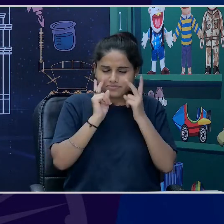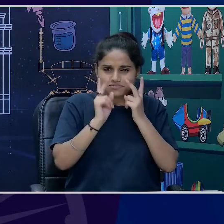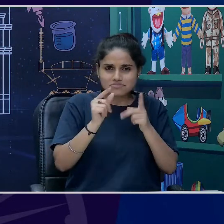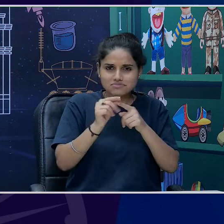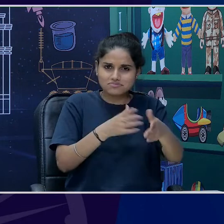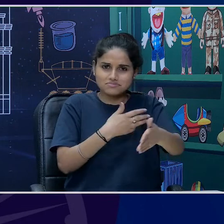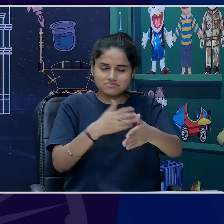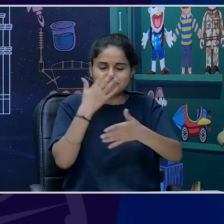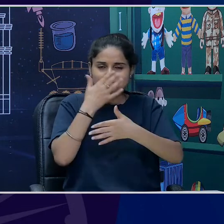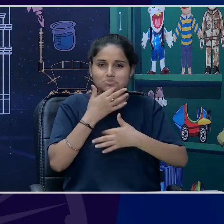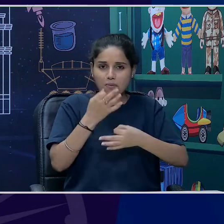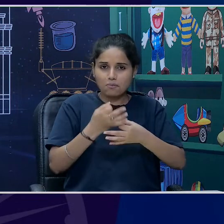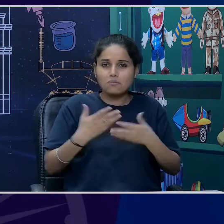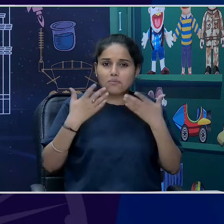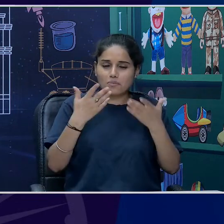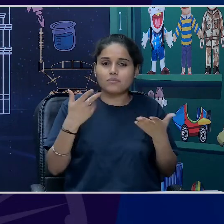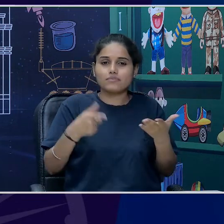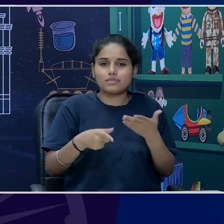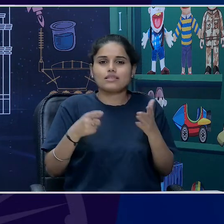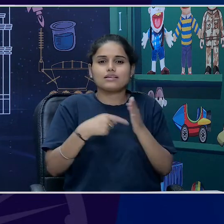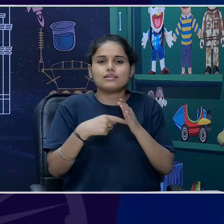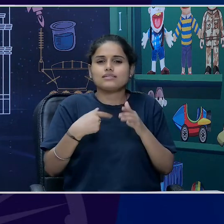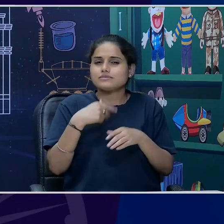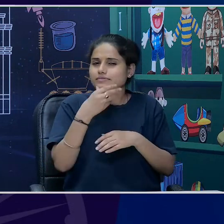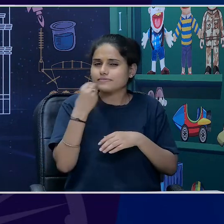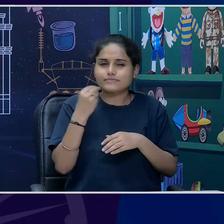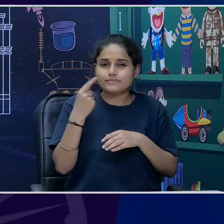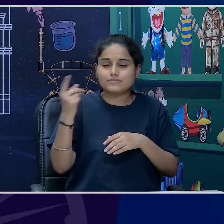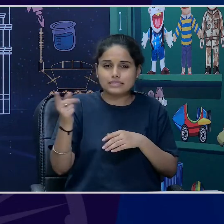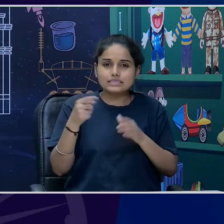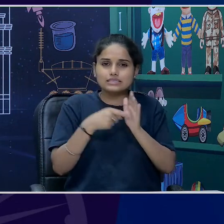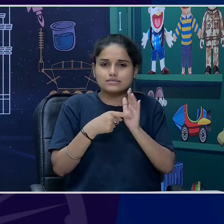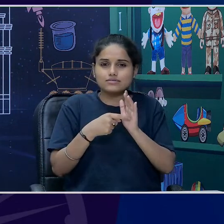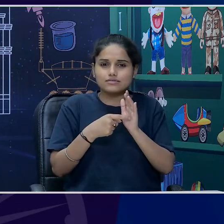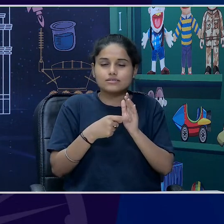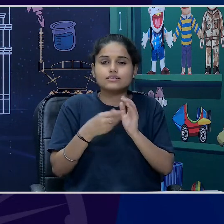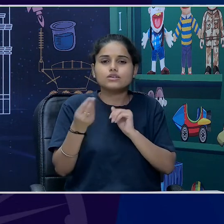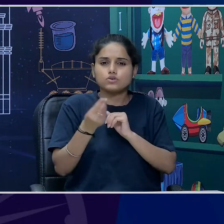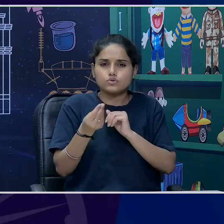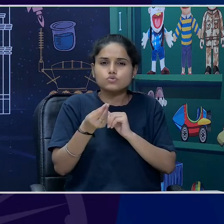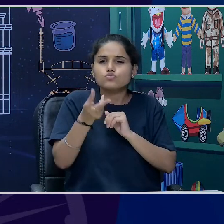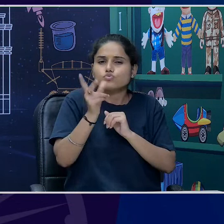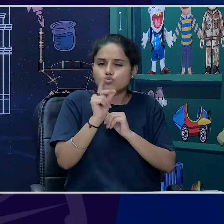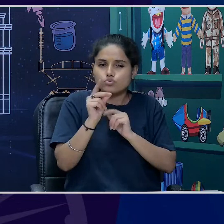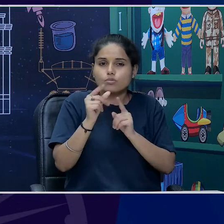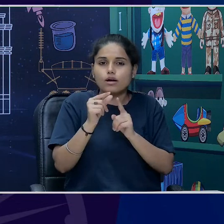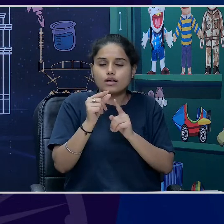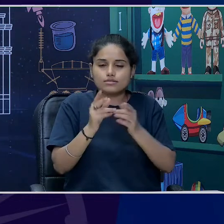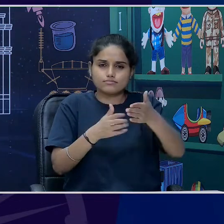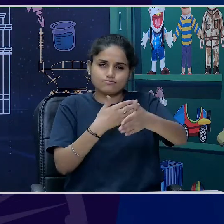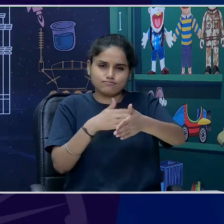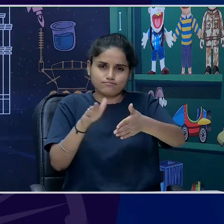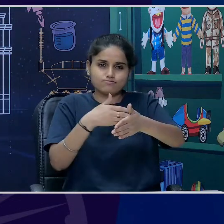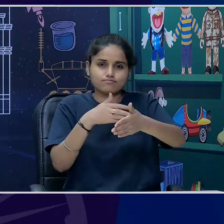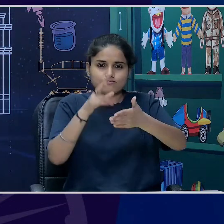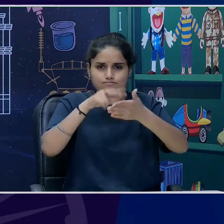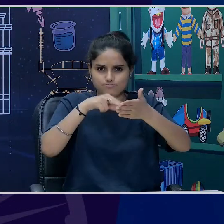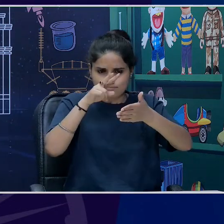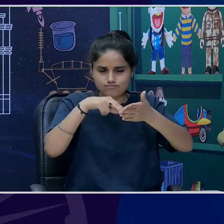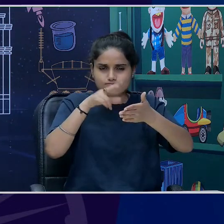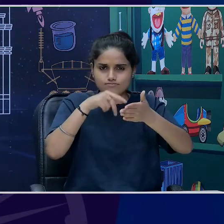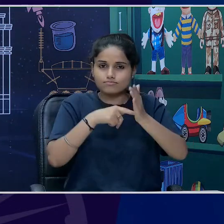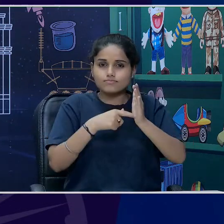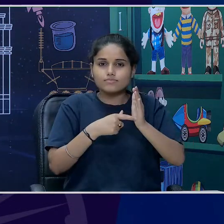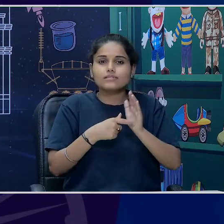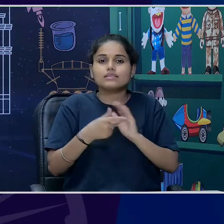vibrant, such a lovely session, I would request you to kindly give it a read to the poem, so that it's